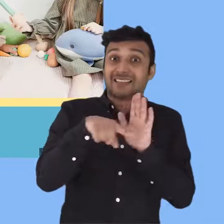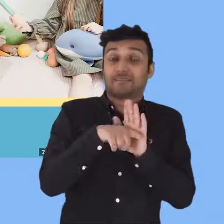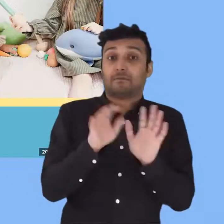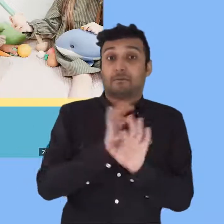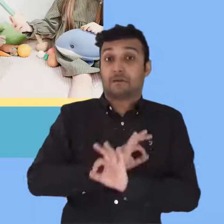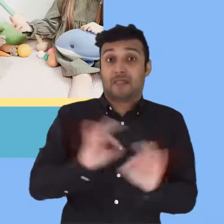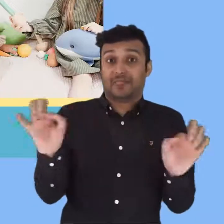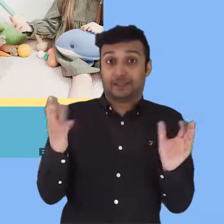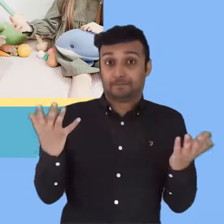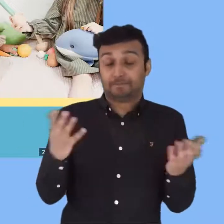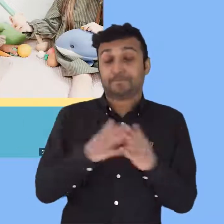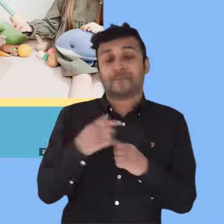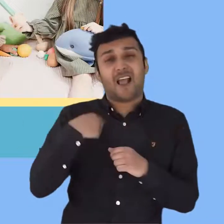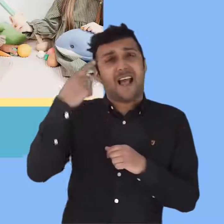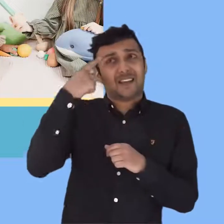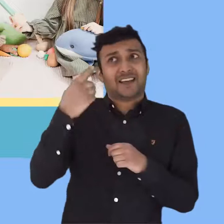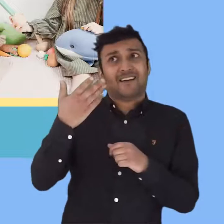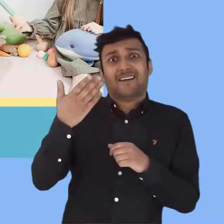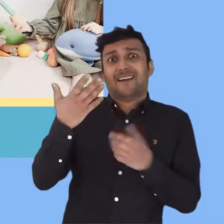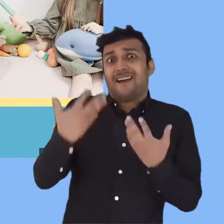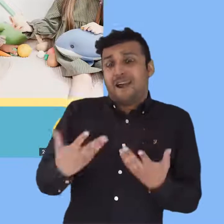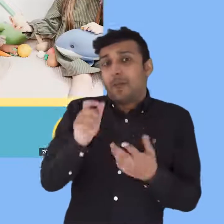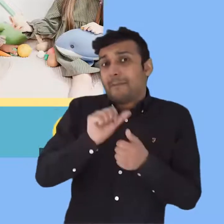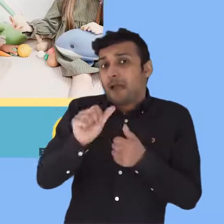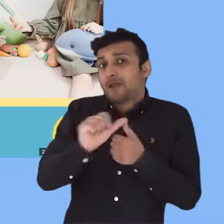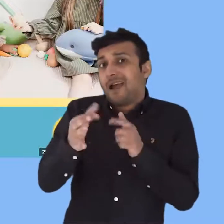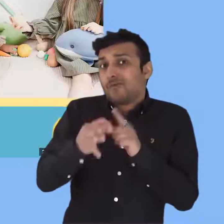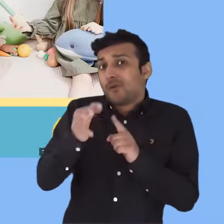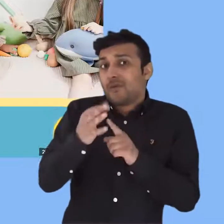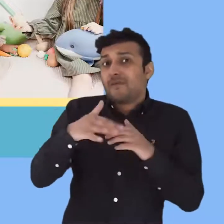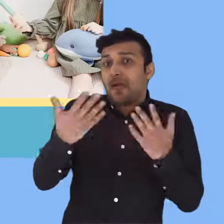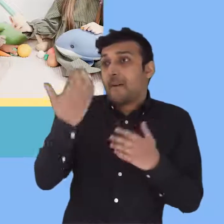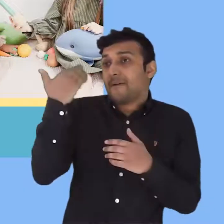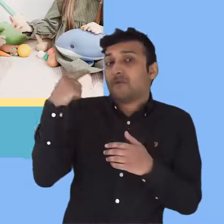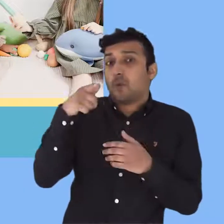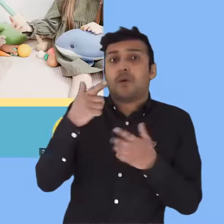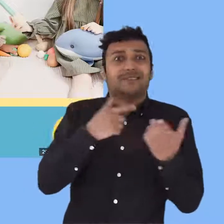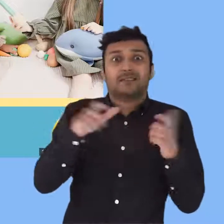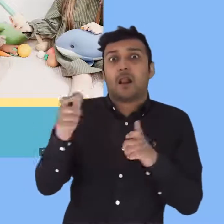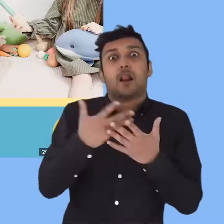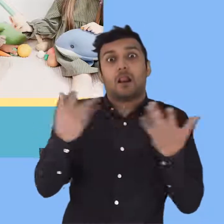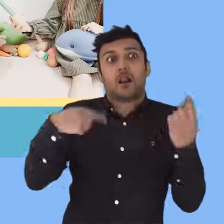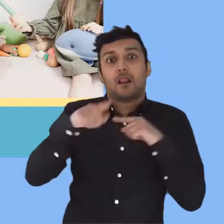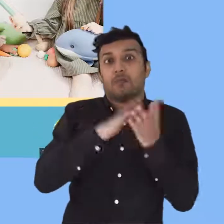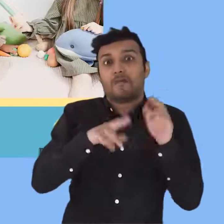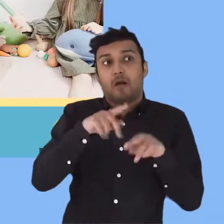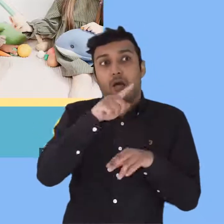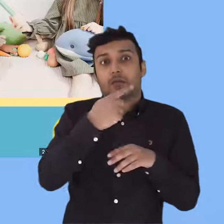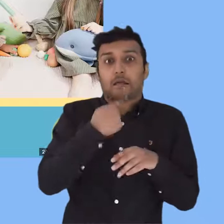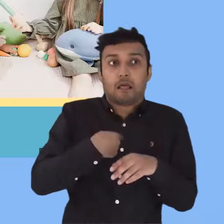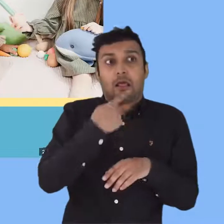I think it's become a lot better than before, than when I first started working as a speech therapist, but I still do have parents regularly telling